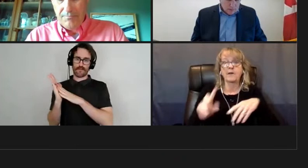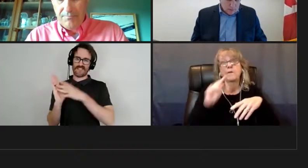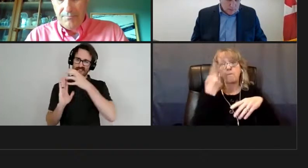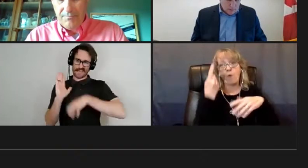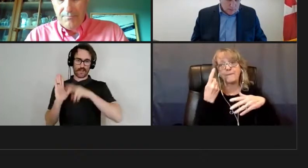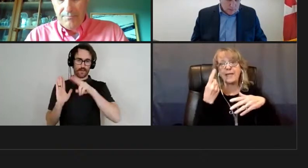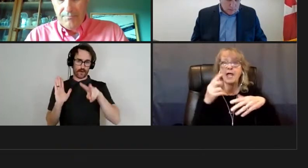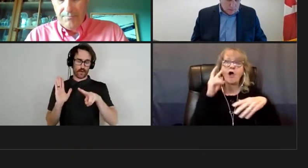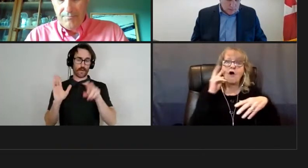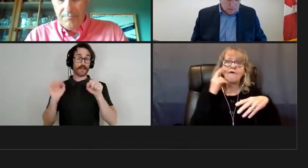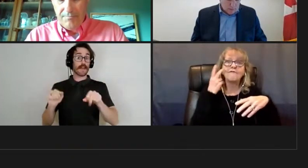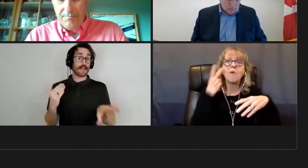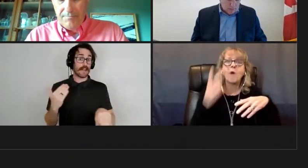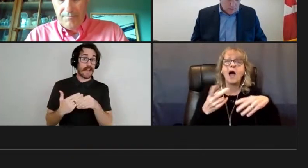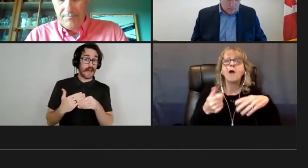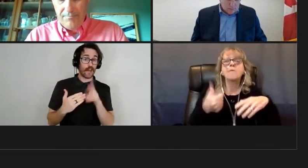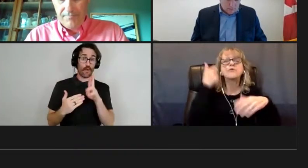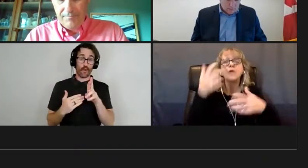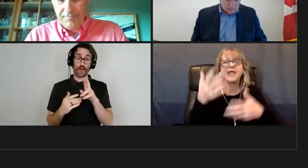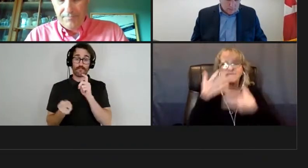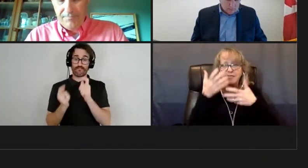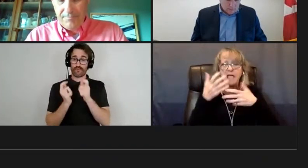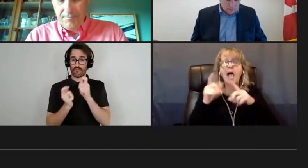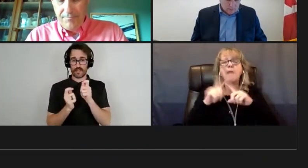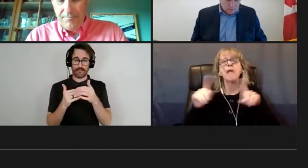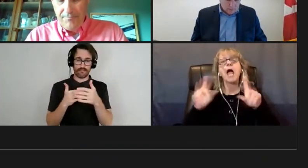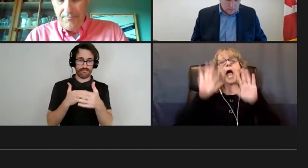add and adjust this as needed.